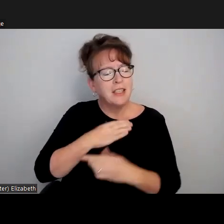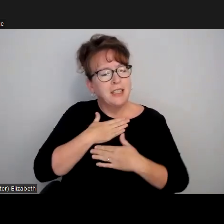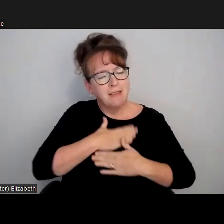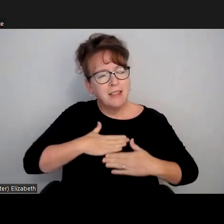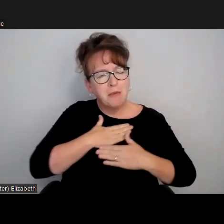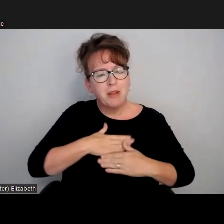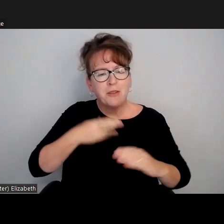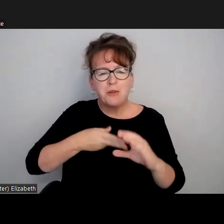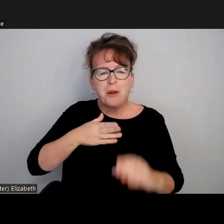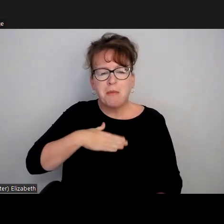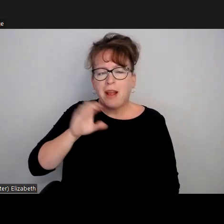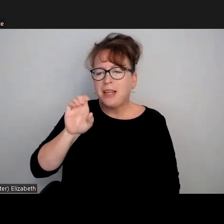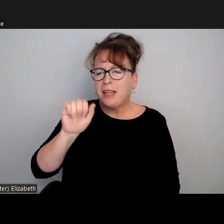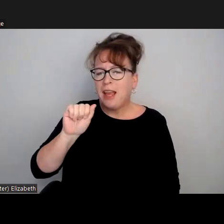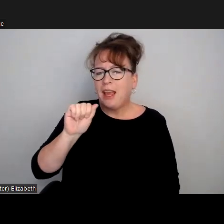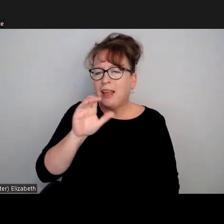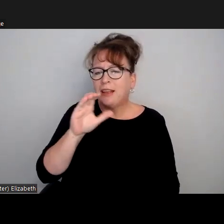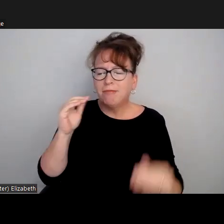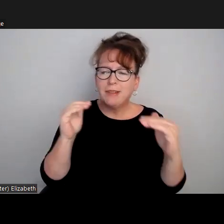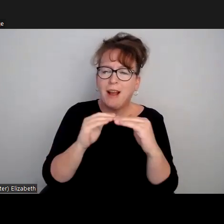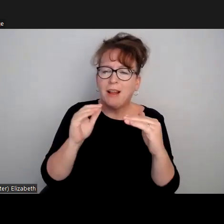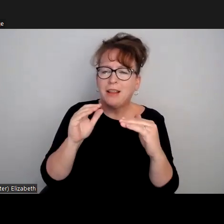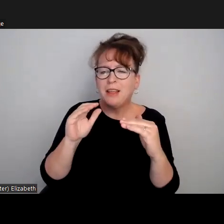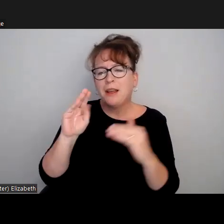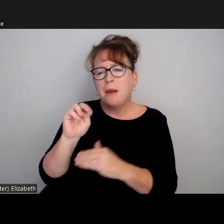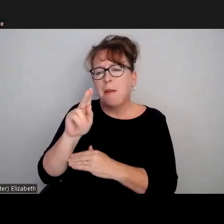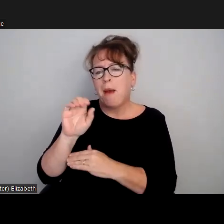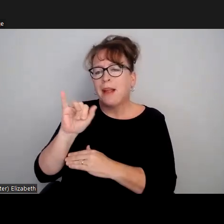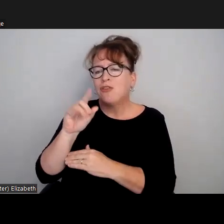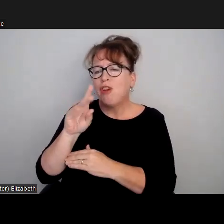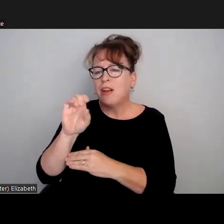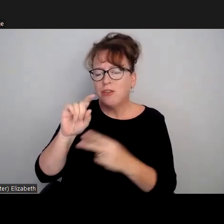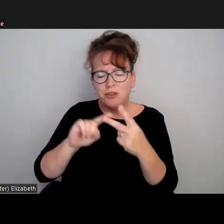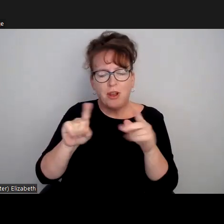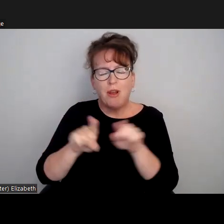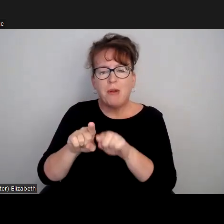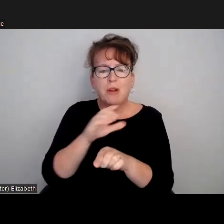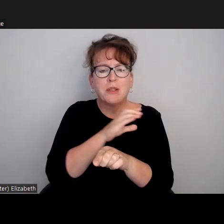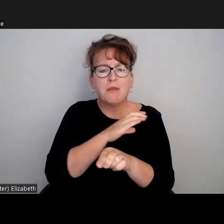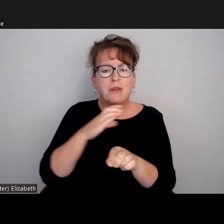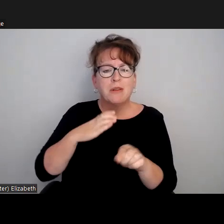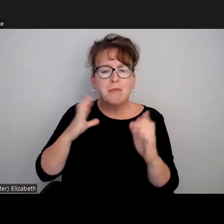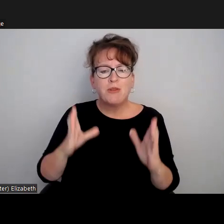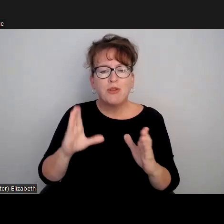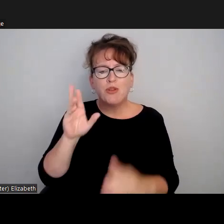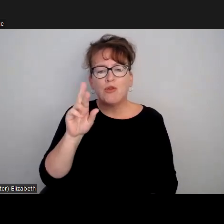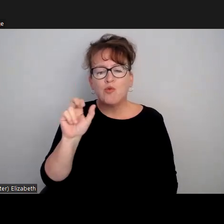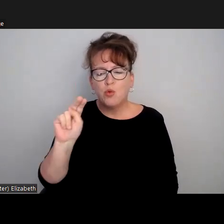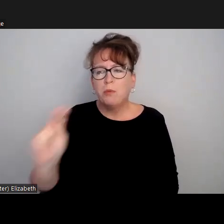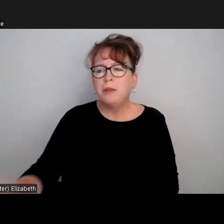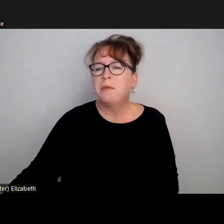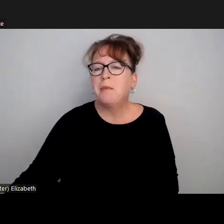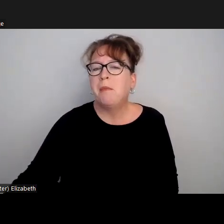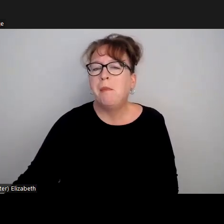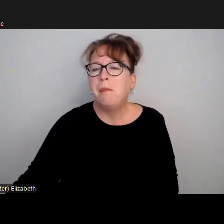EEA colleague, Mike Judge, and my DPU colleague, Commissioner Rubin, and just to assist in the